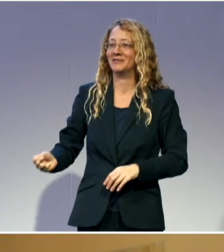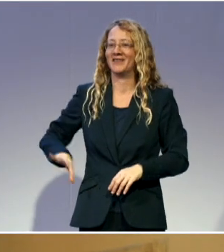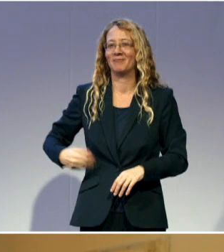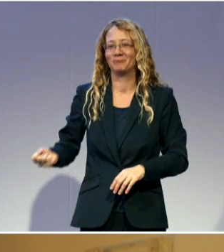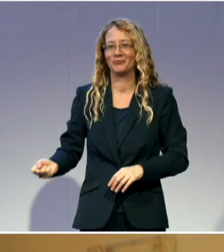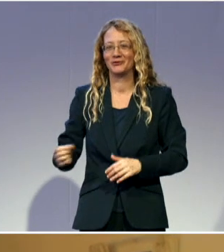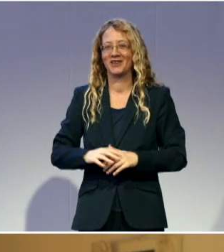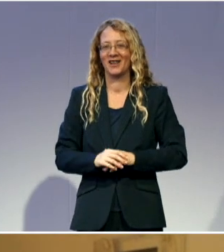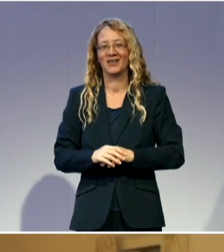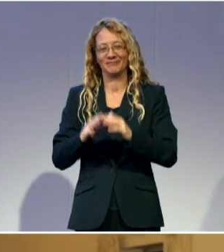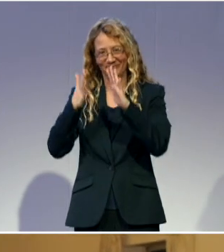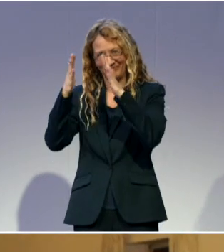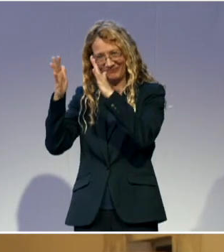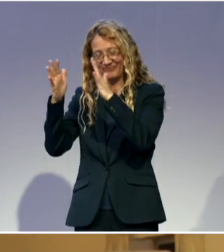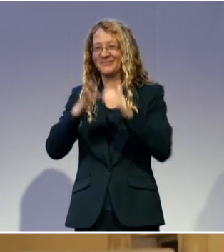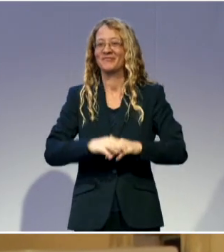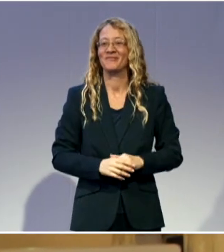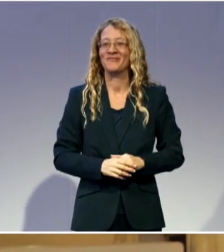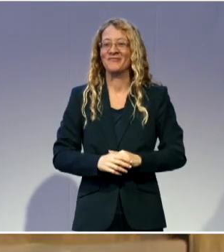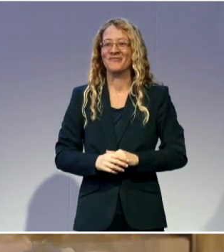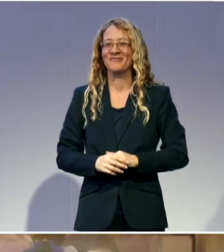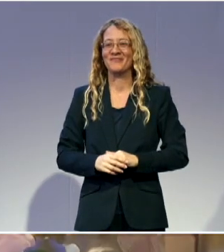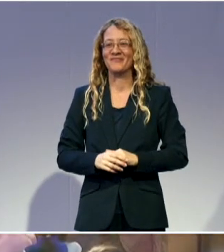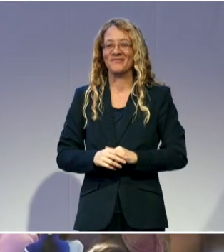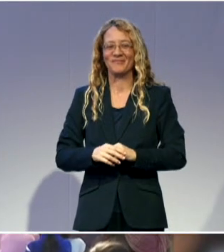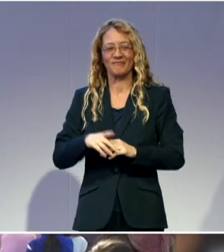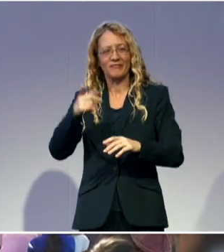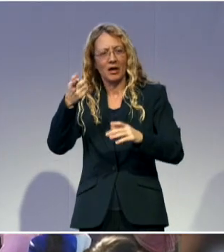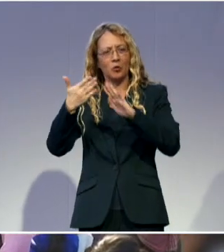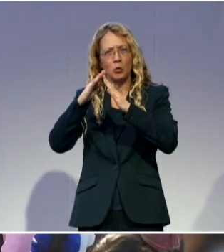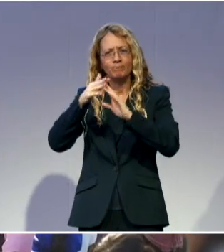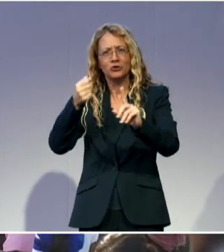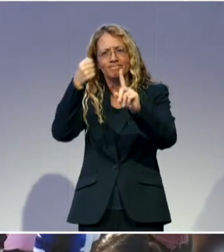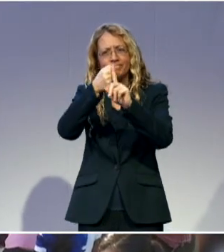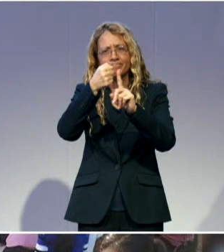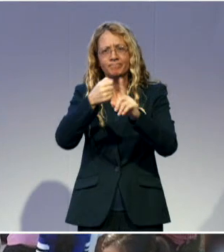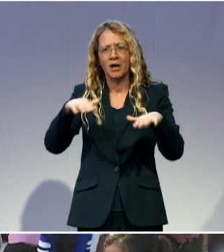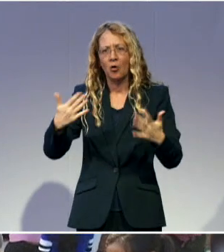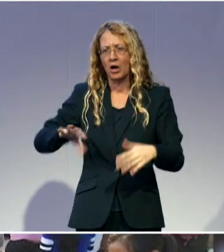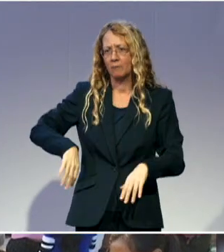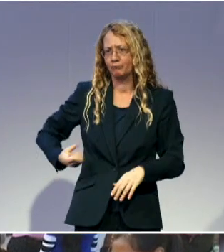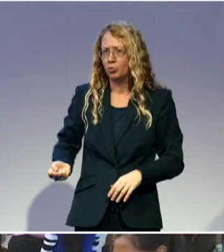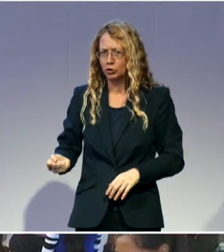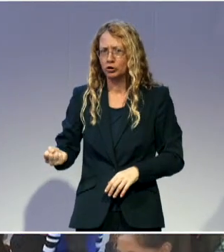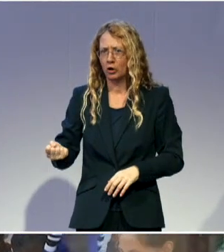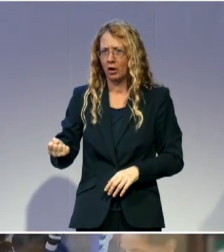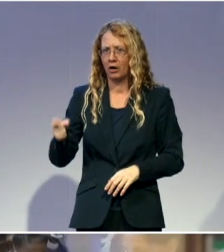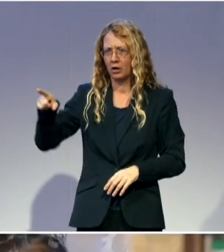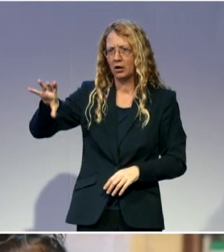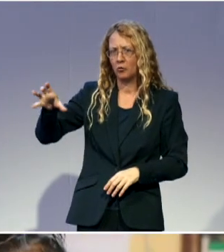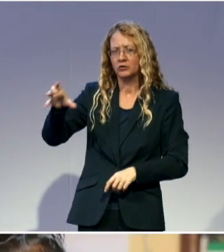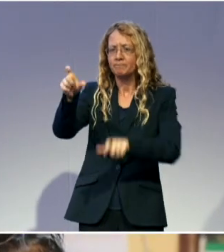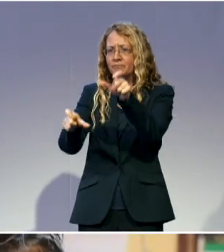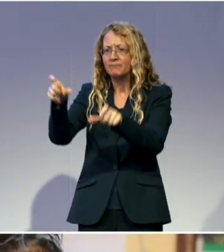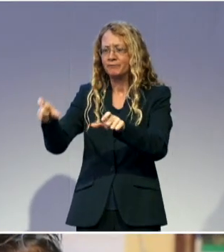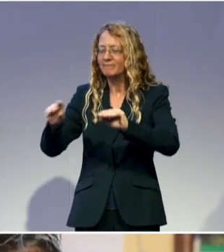project in Cambodia. Local people are trained in advocacy, disability, and meeting